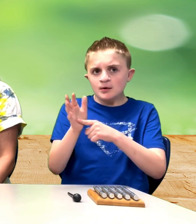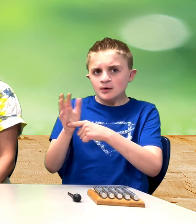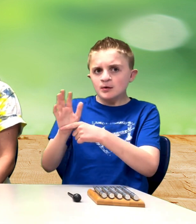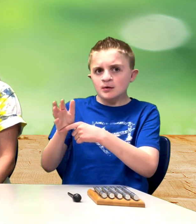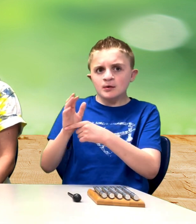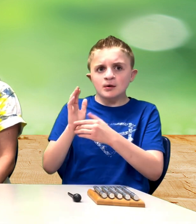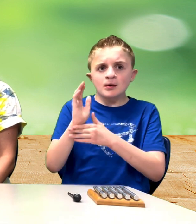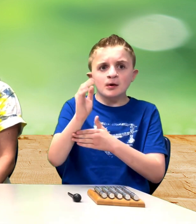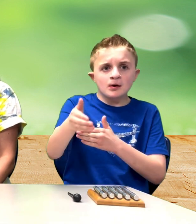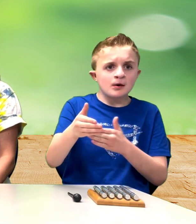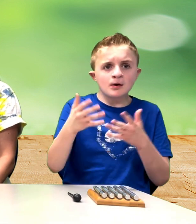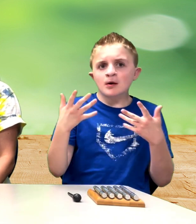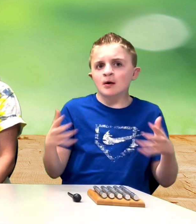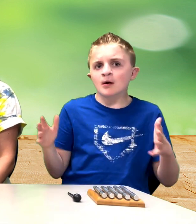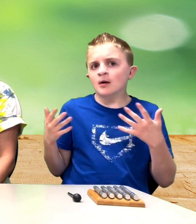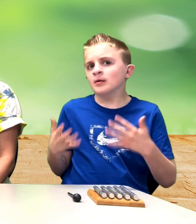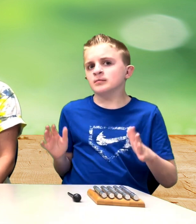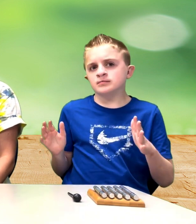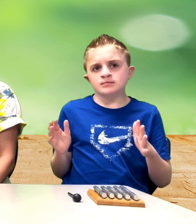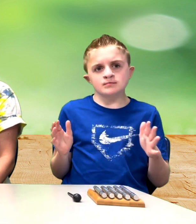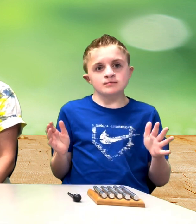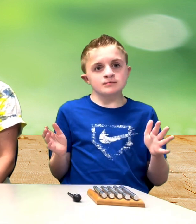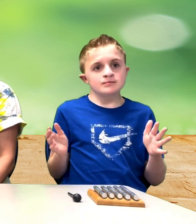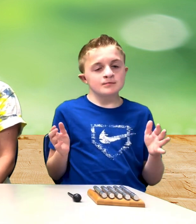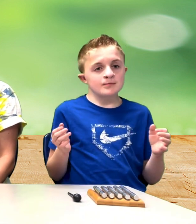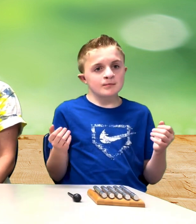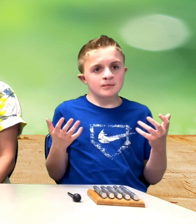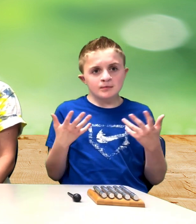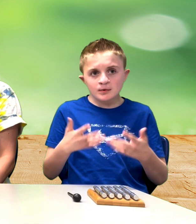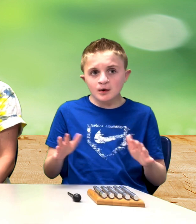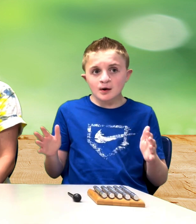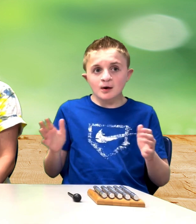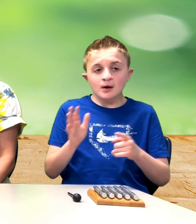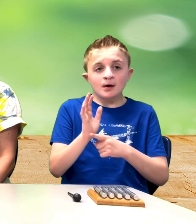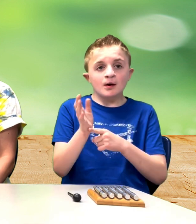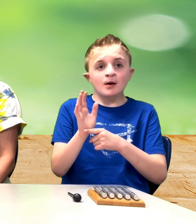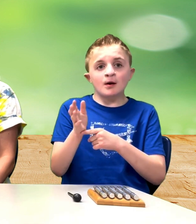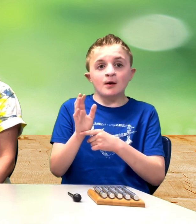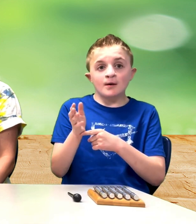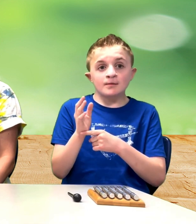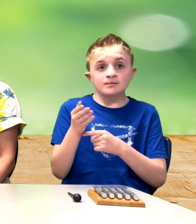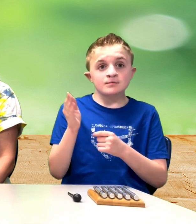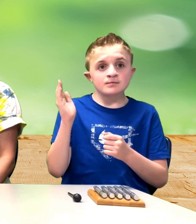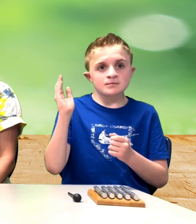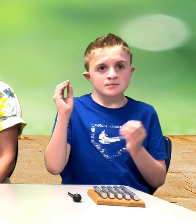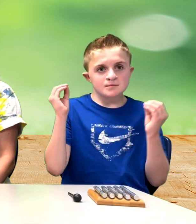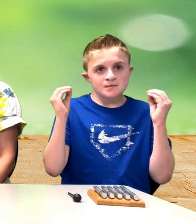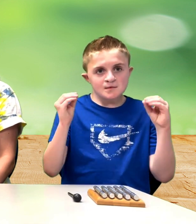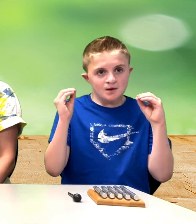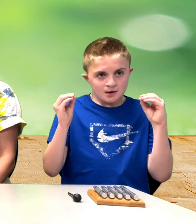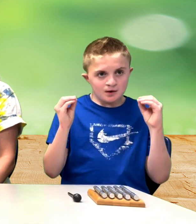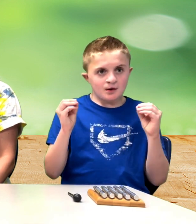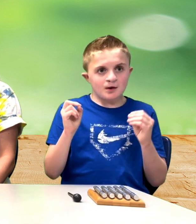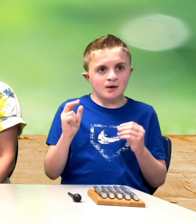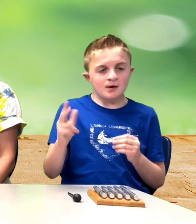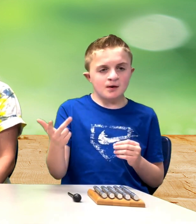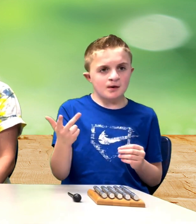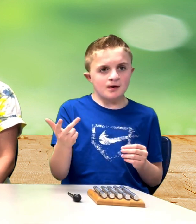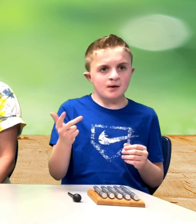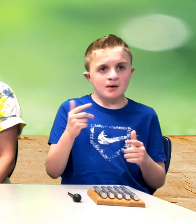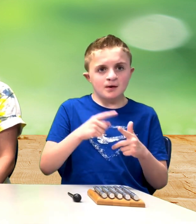after all of these announcements. So teachers in 3rd through 5th grade,